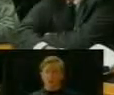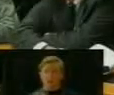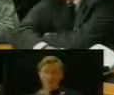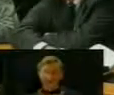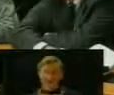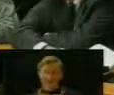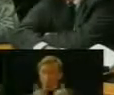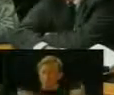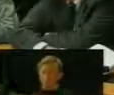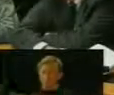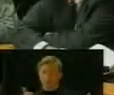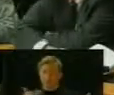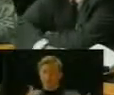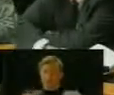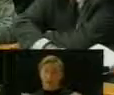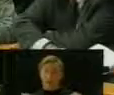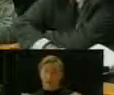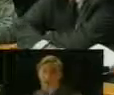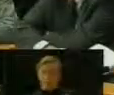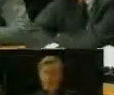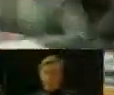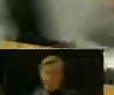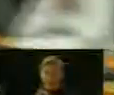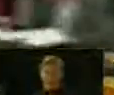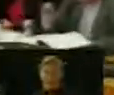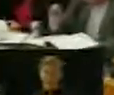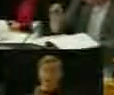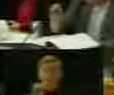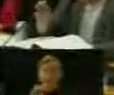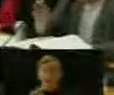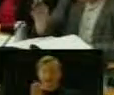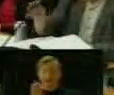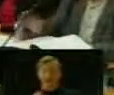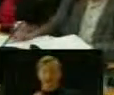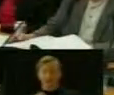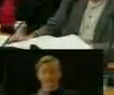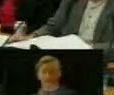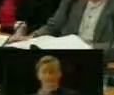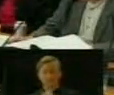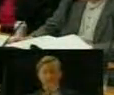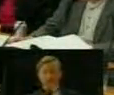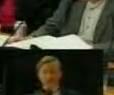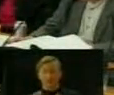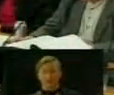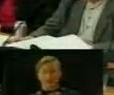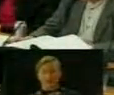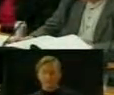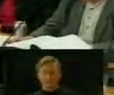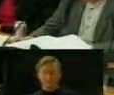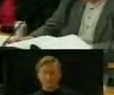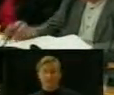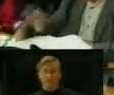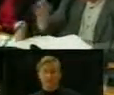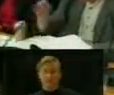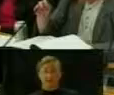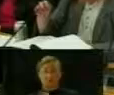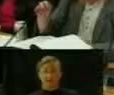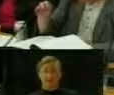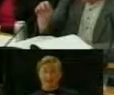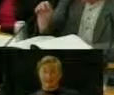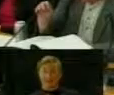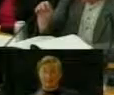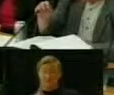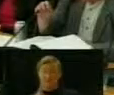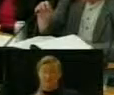But this would be a completely separate body. This would be the Ethics Policy Committee. Would this